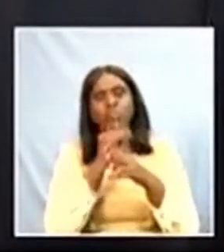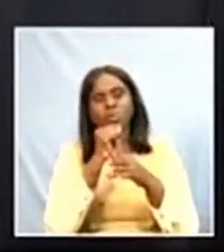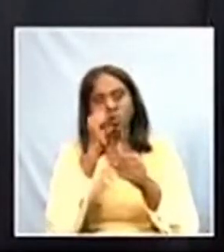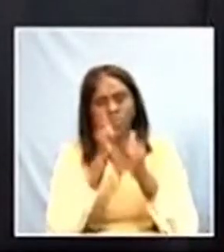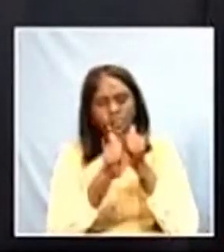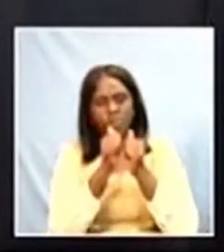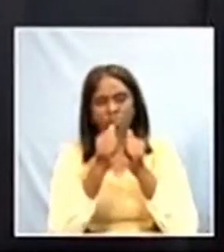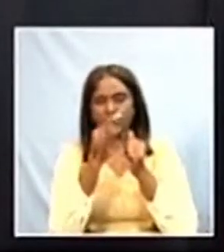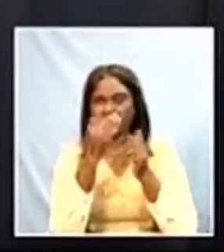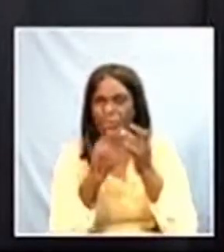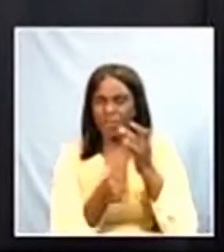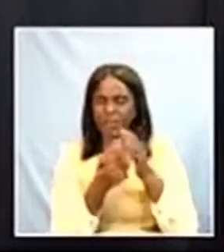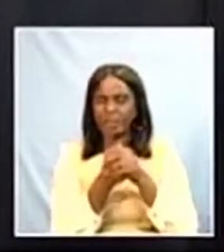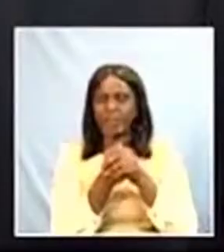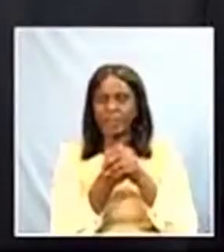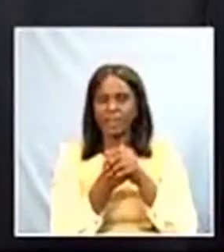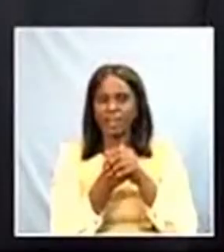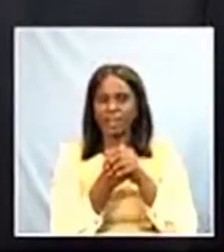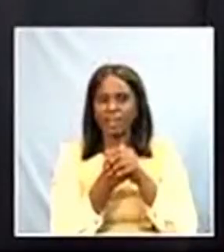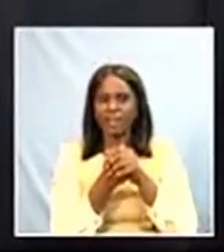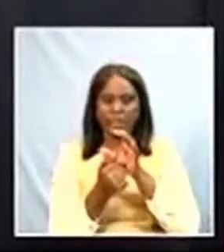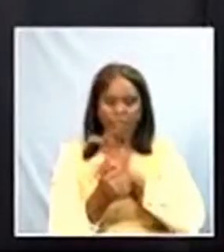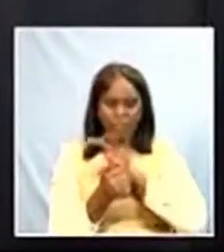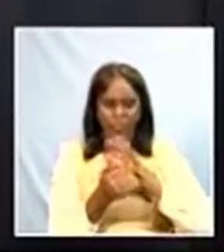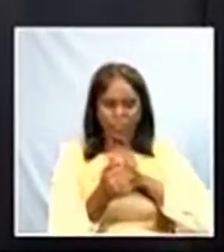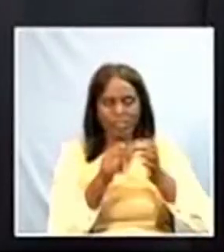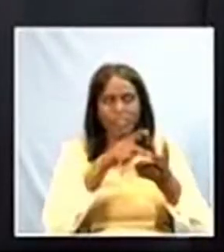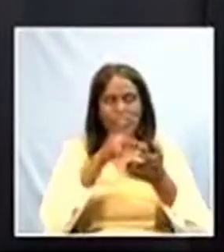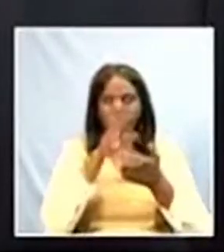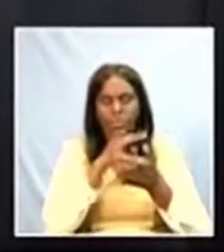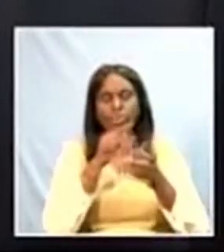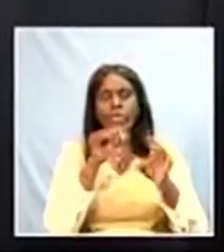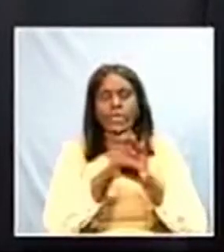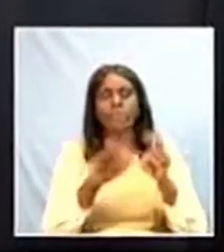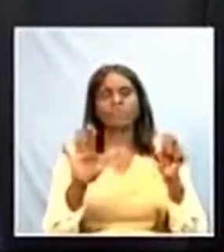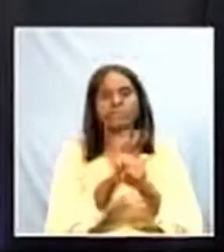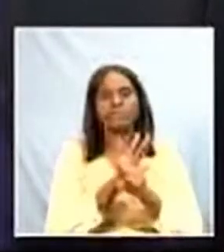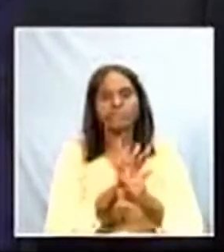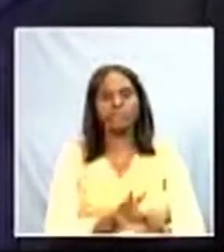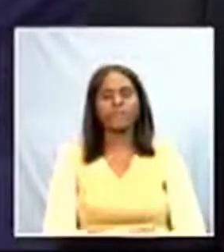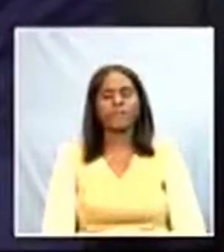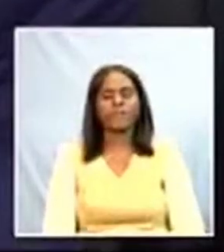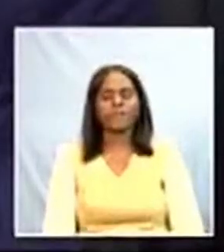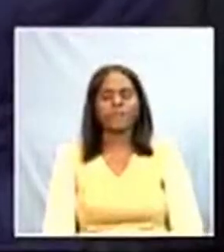Because so the money is paid in full.